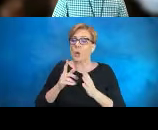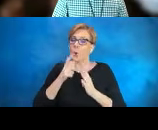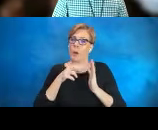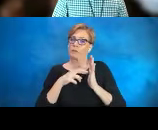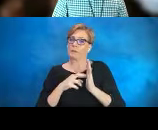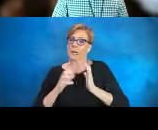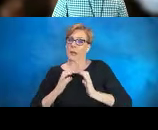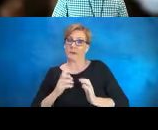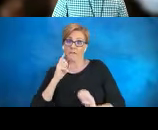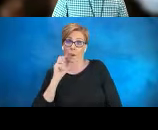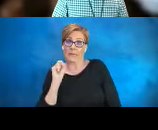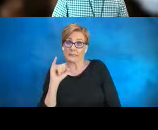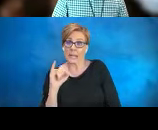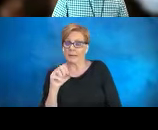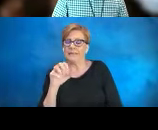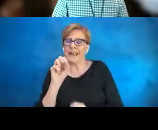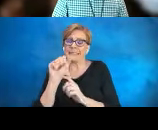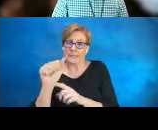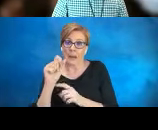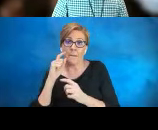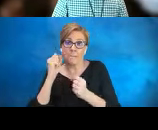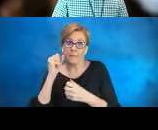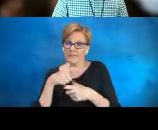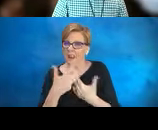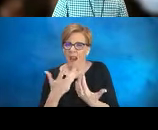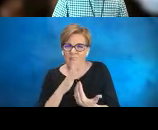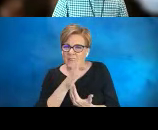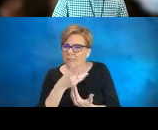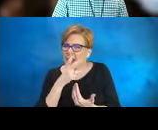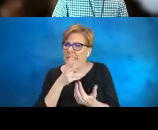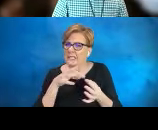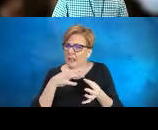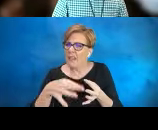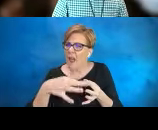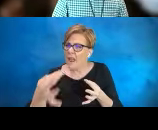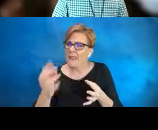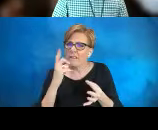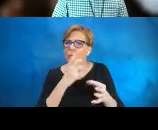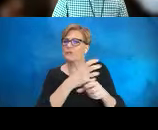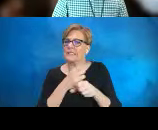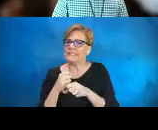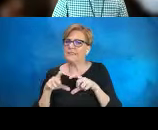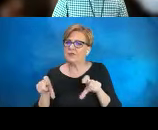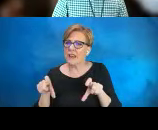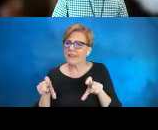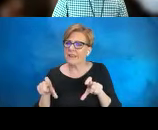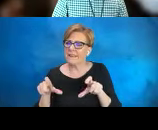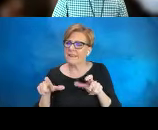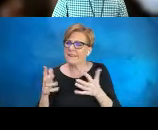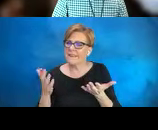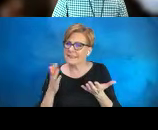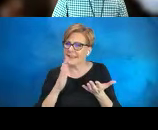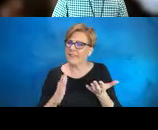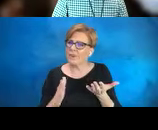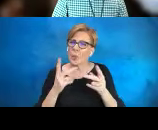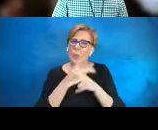for SSA for a long time, said, I've never seen a delay in getting paid this bad, ever. So these